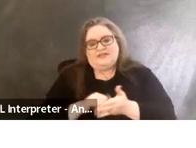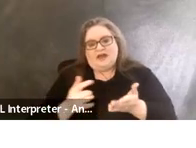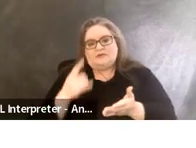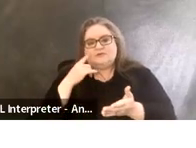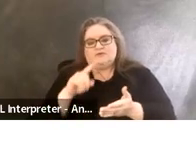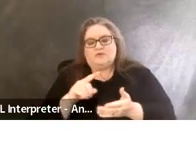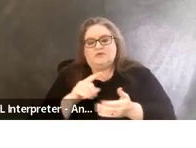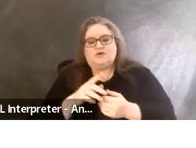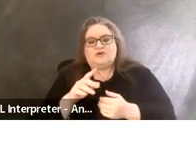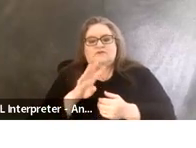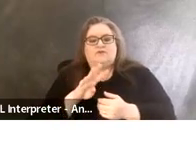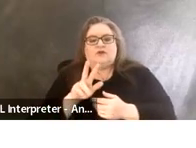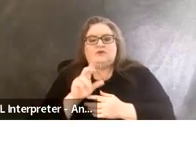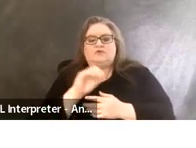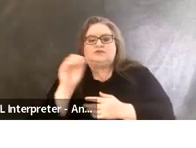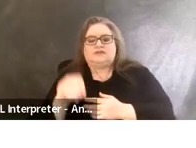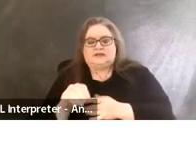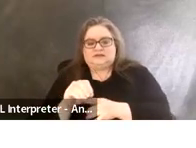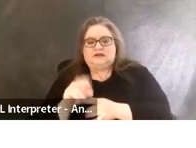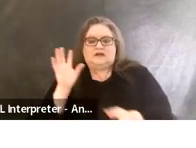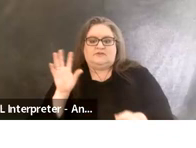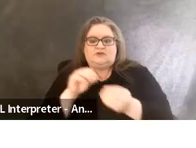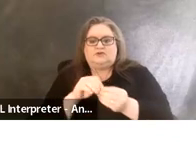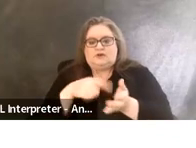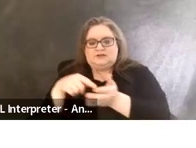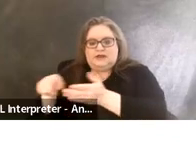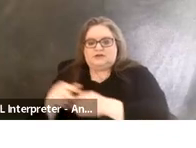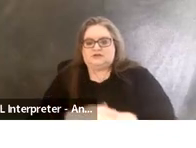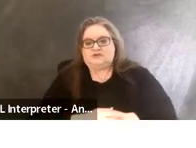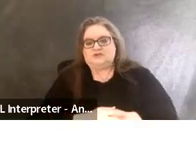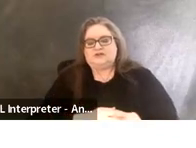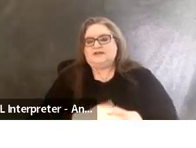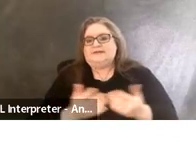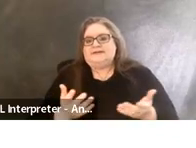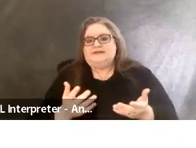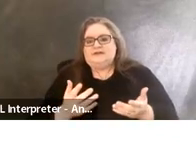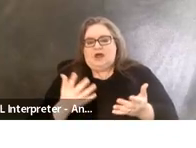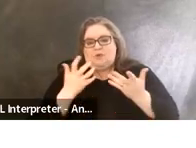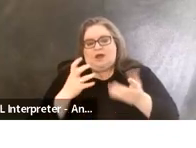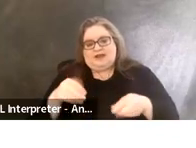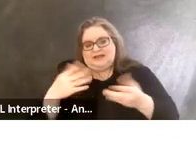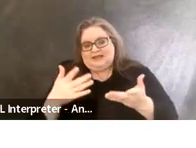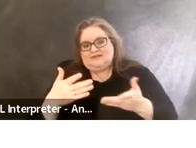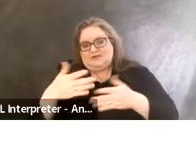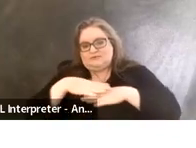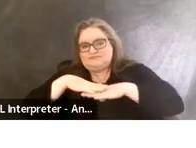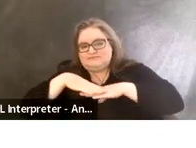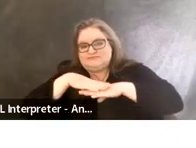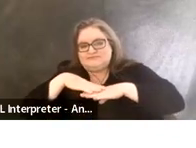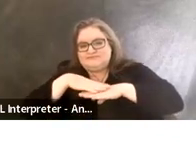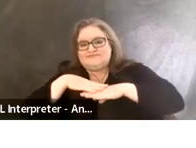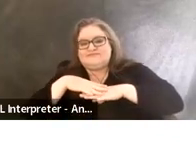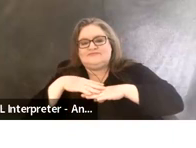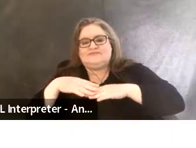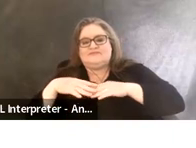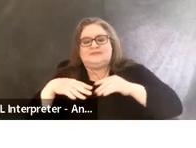for 43% of the total expenditures. So just wanted to give you a little bit of baseline data